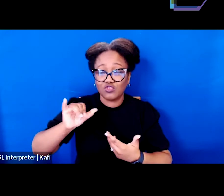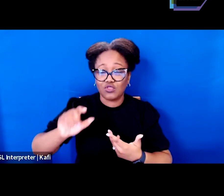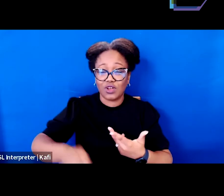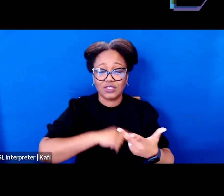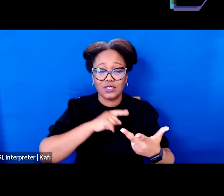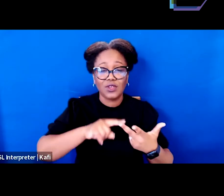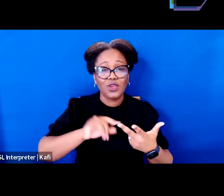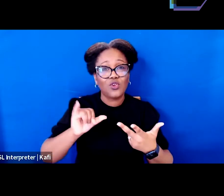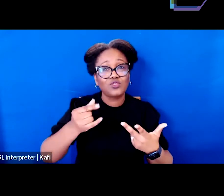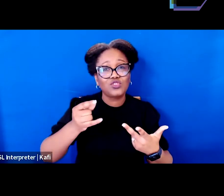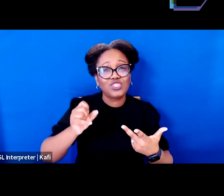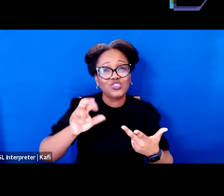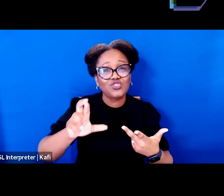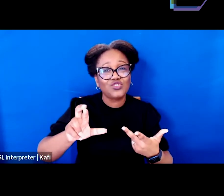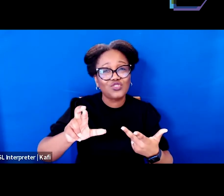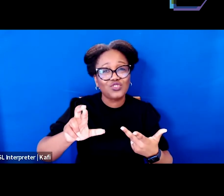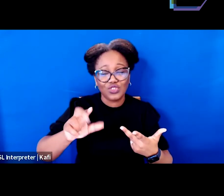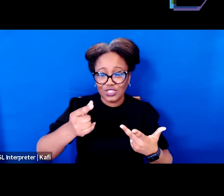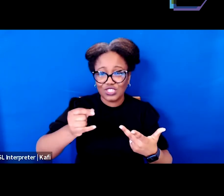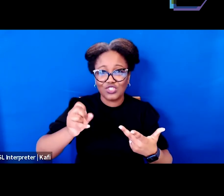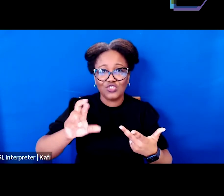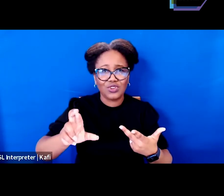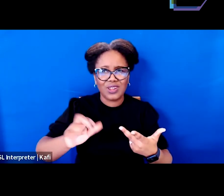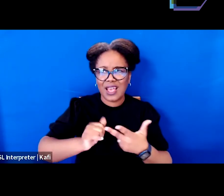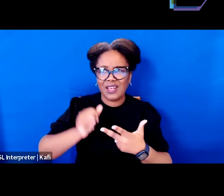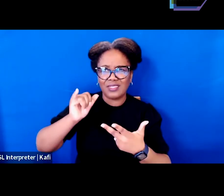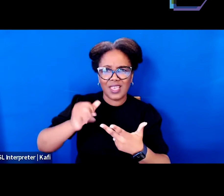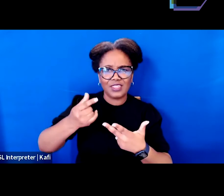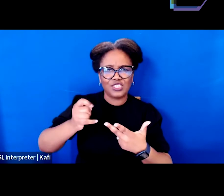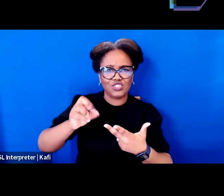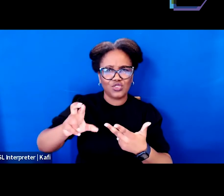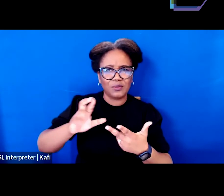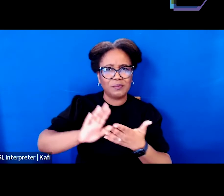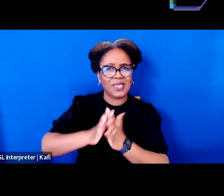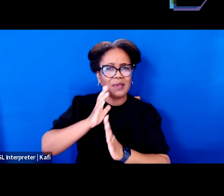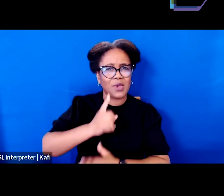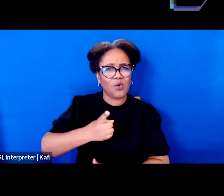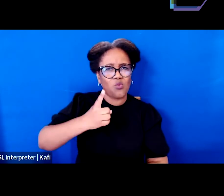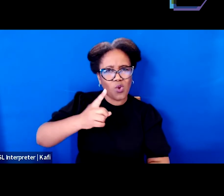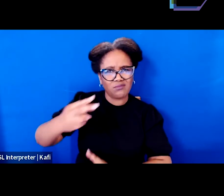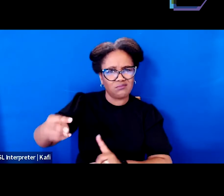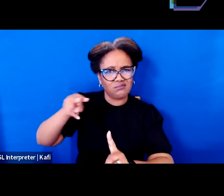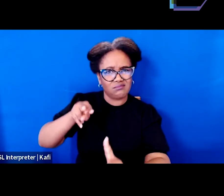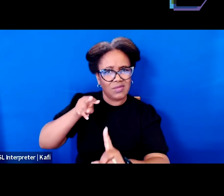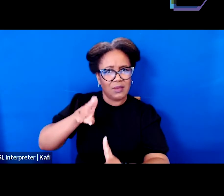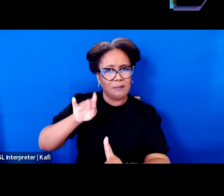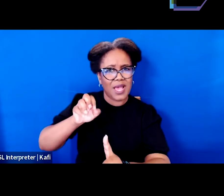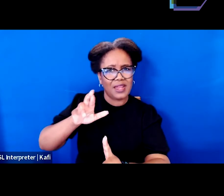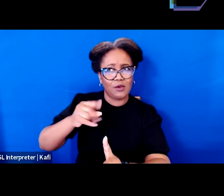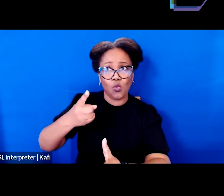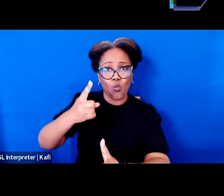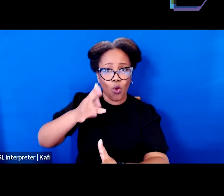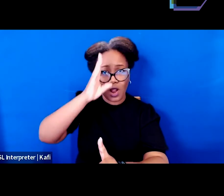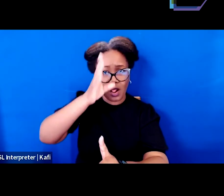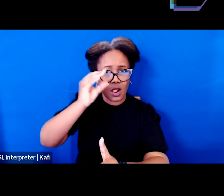survivors here, both in the city of Vancouver, but also throughout Vancouver, throughout the province, and as well as